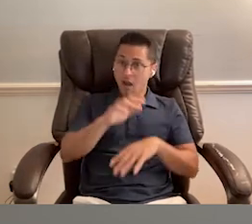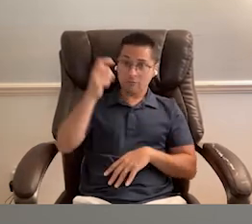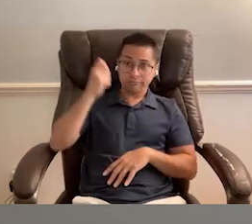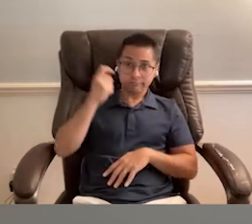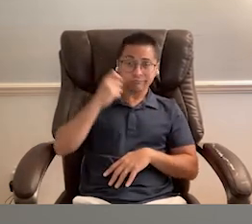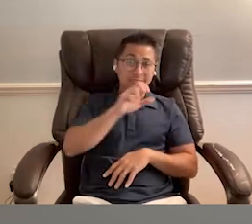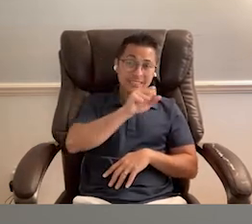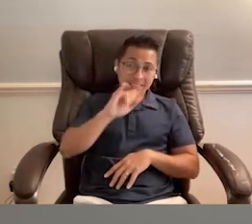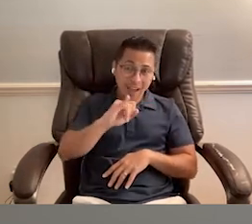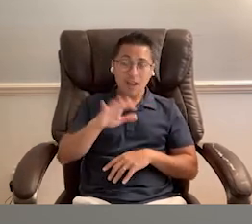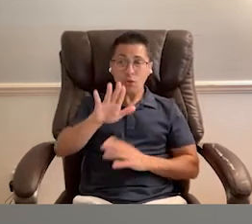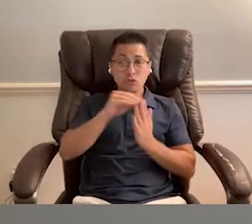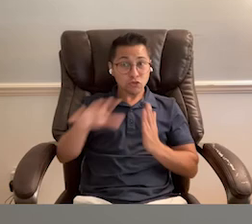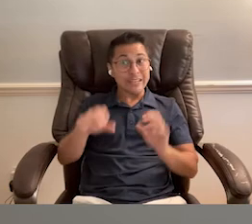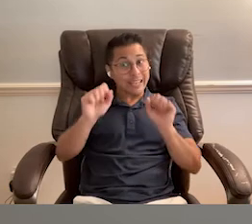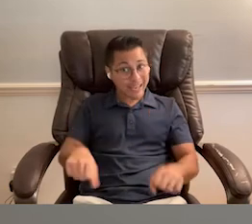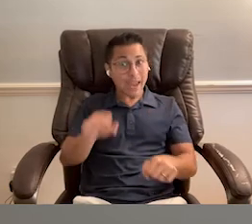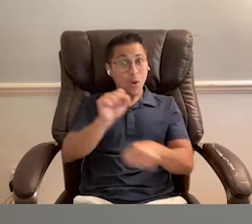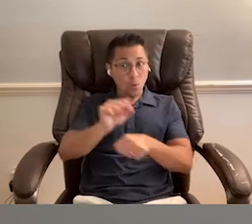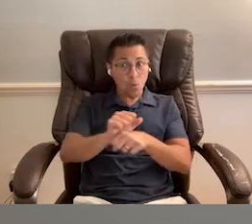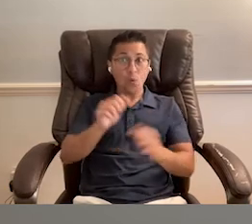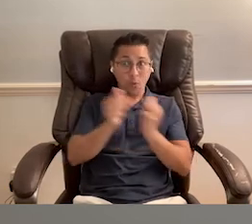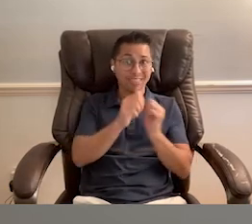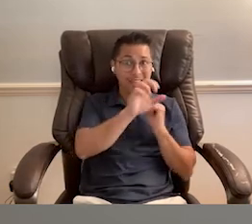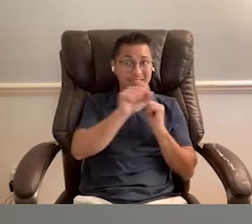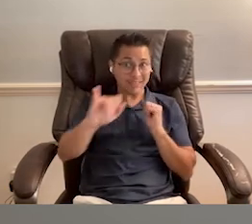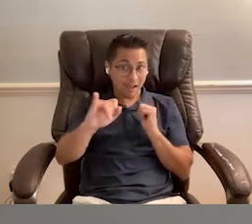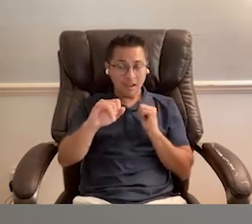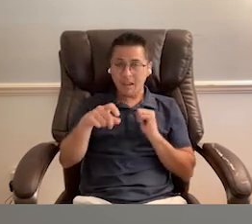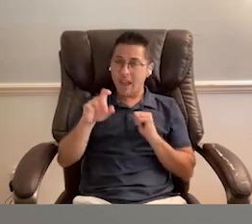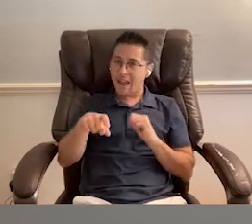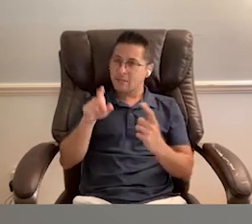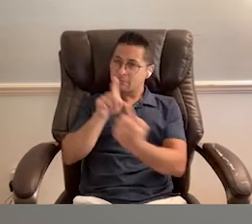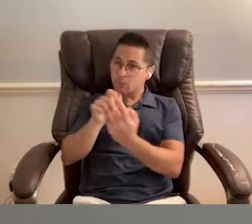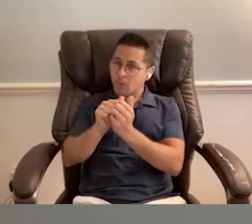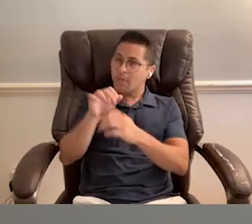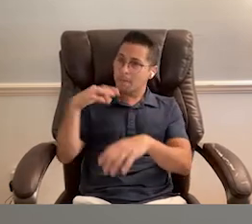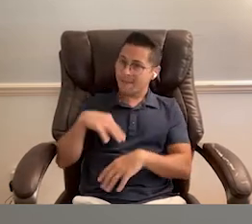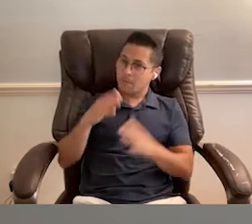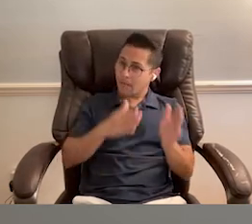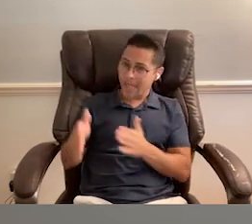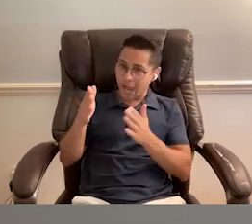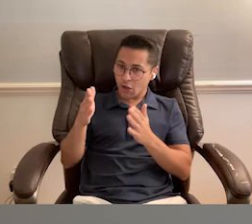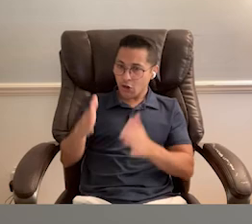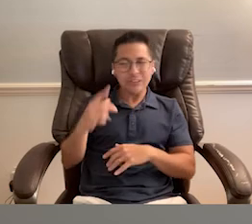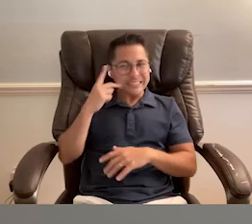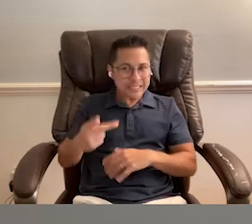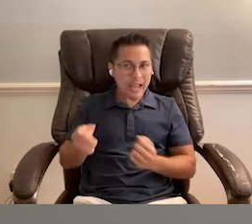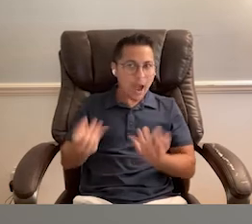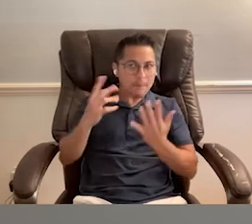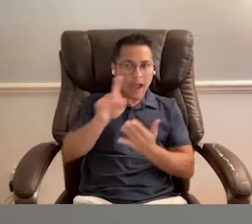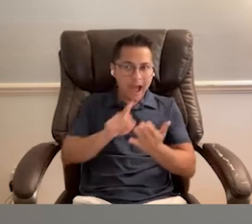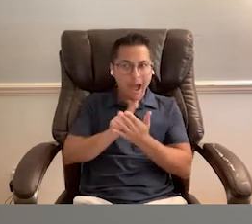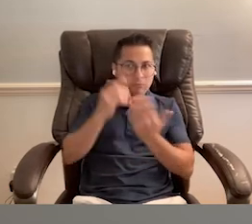SSI, your student can work on SSI. They need to meet with the benefits planner to see how many hours a week they can work, but